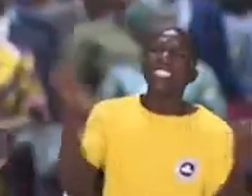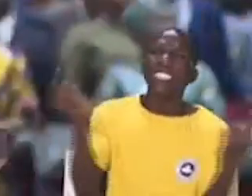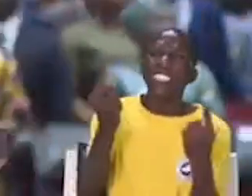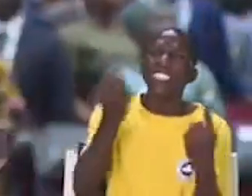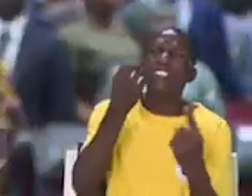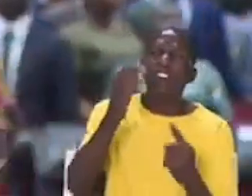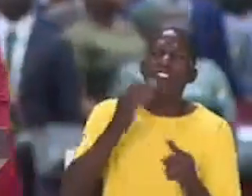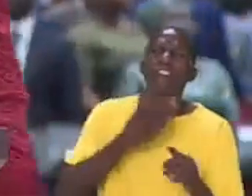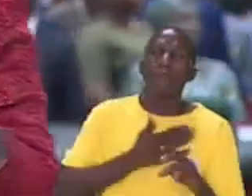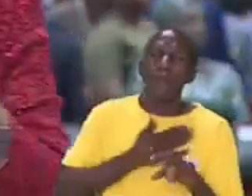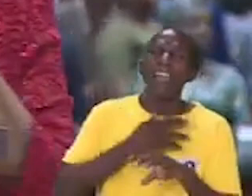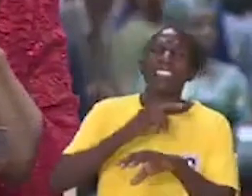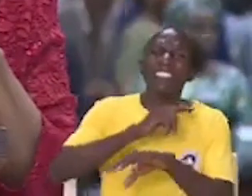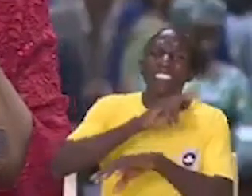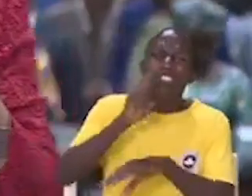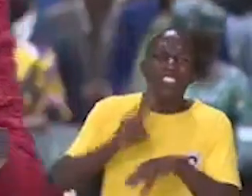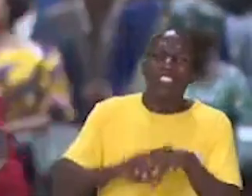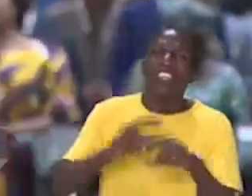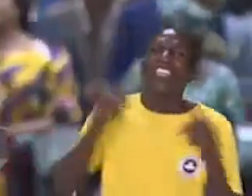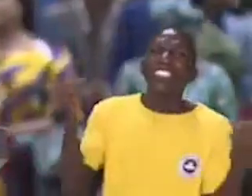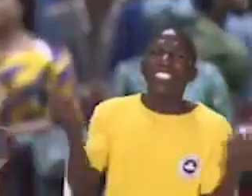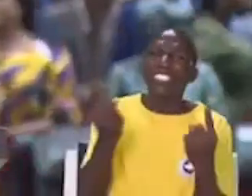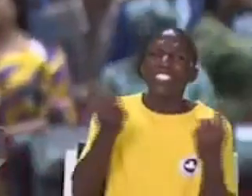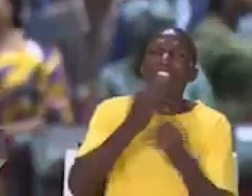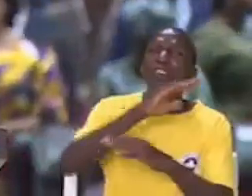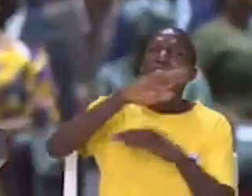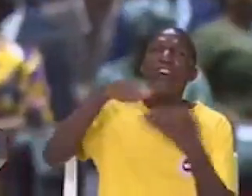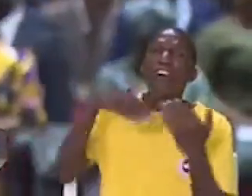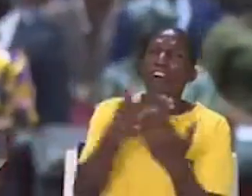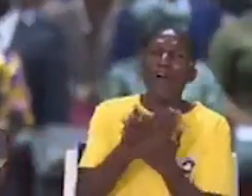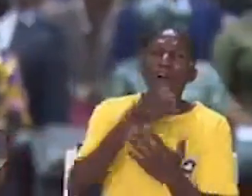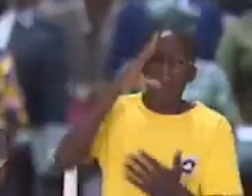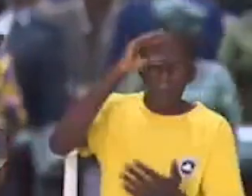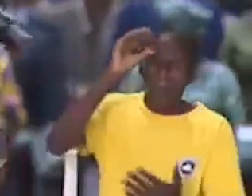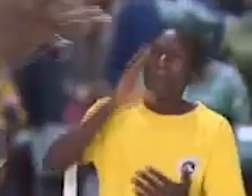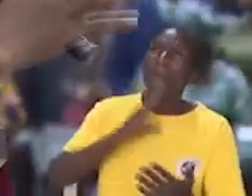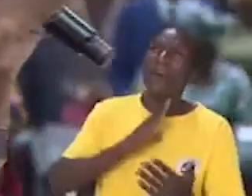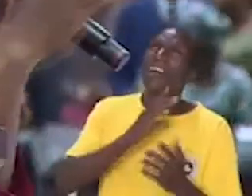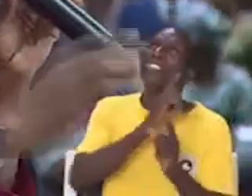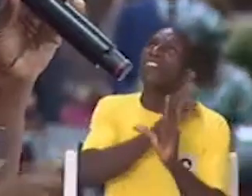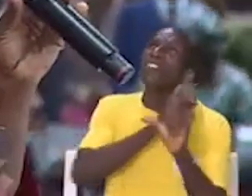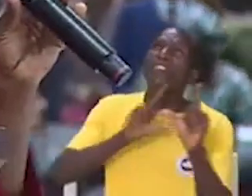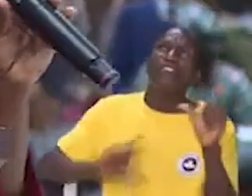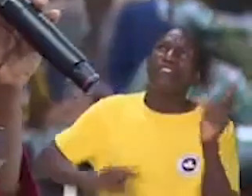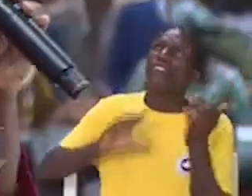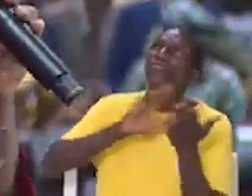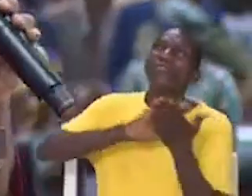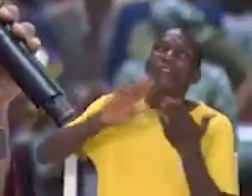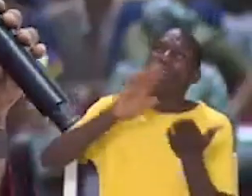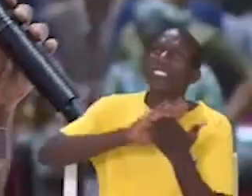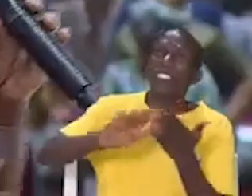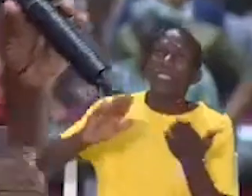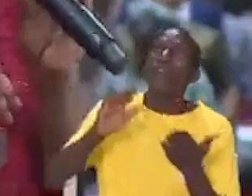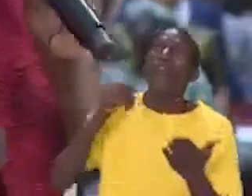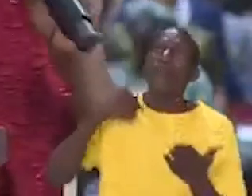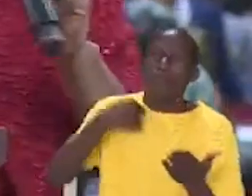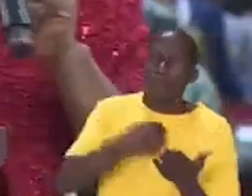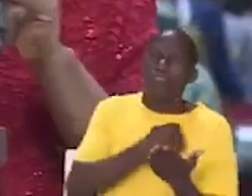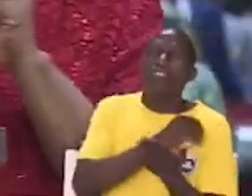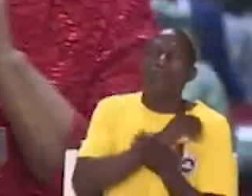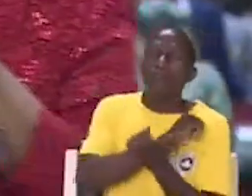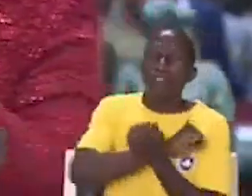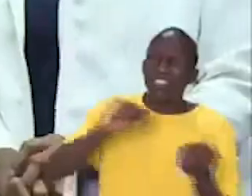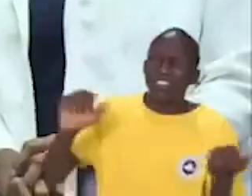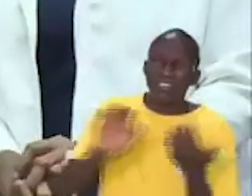all mankind. Everything that we have done, we have destroyed what we did not construct, and we